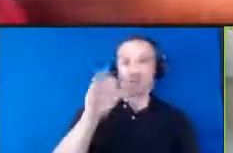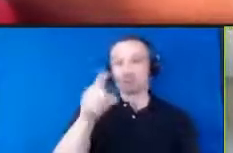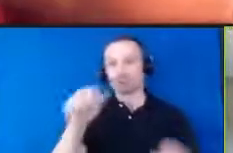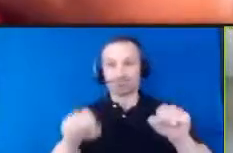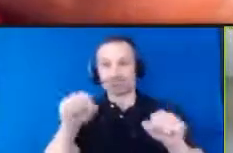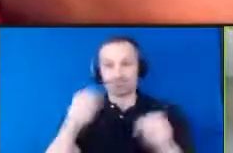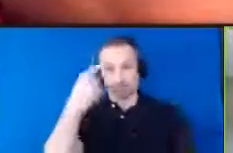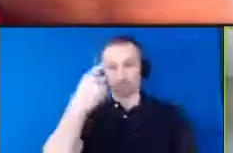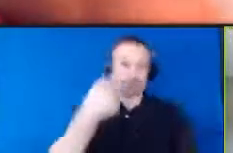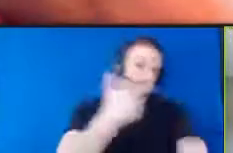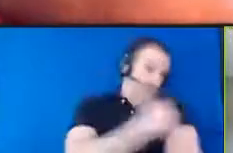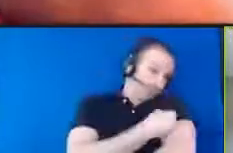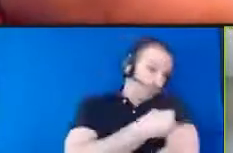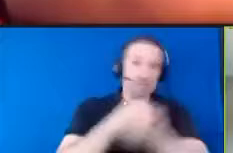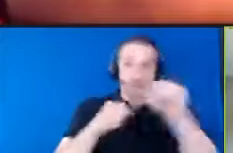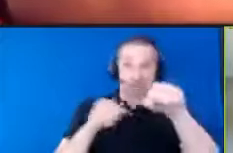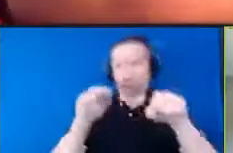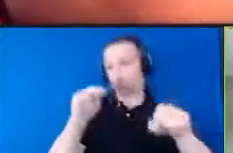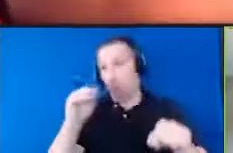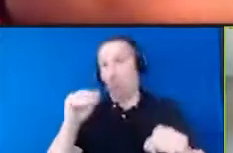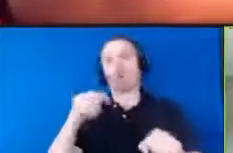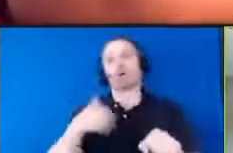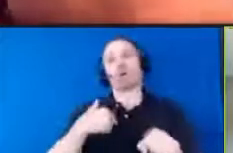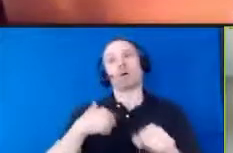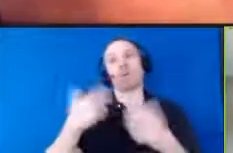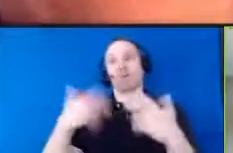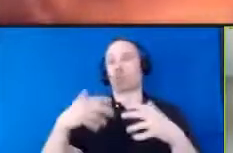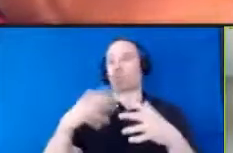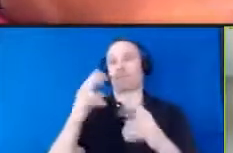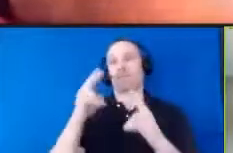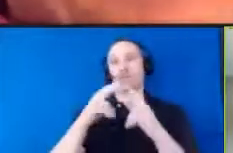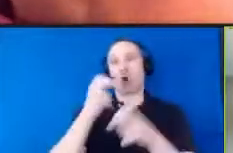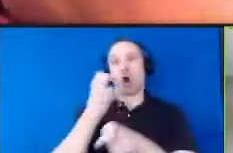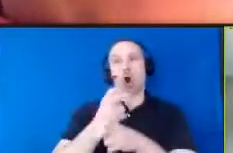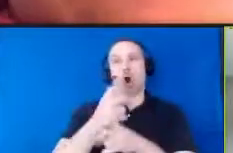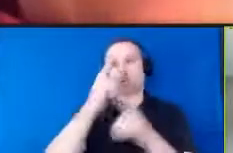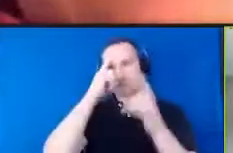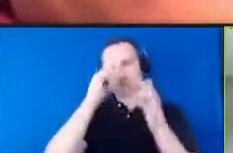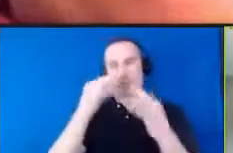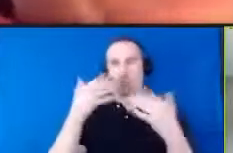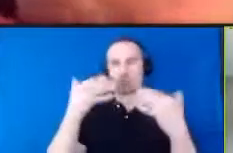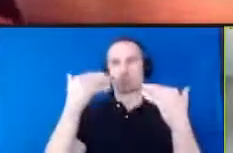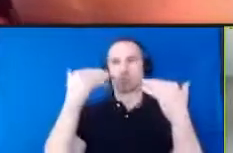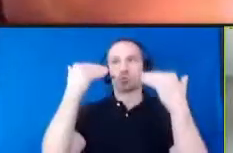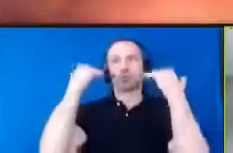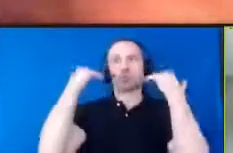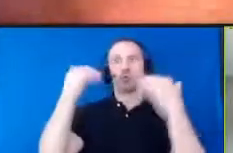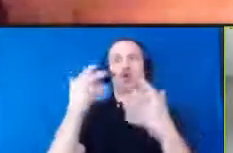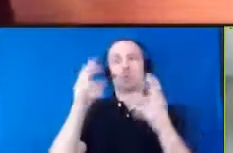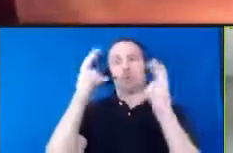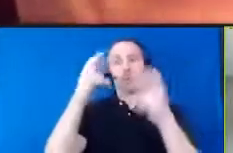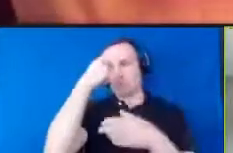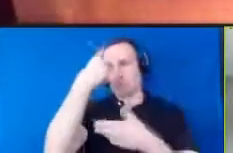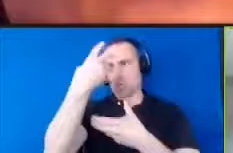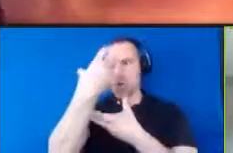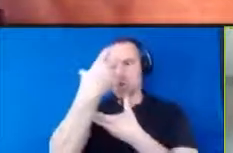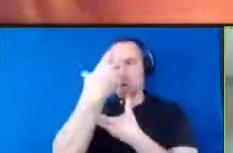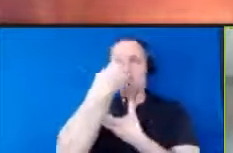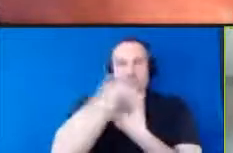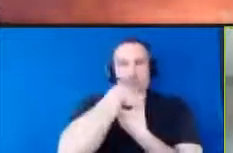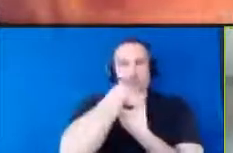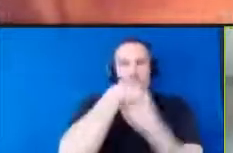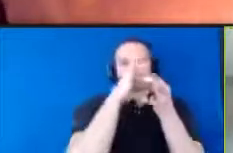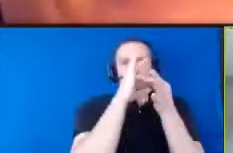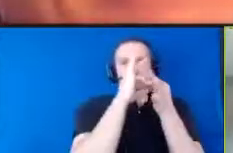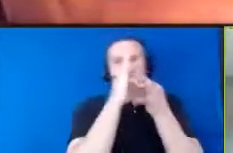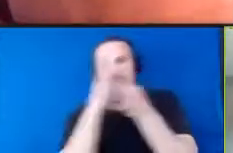my kids were little, these are overwhelming decisions what to do. The topic of autism and vaccines is a whole nother thing I could talk about